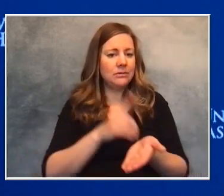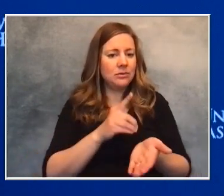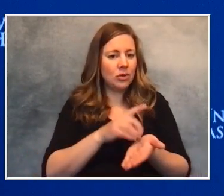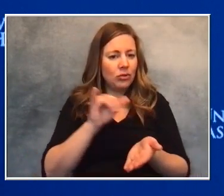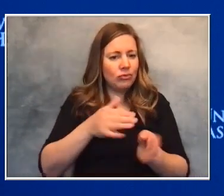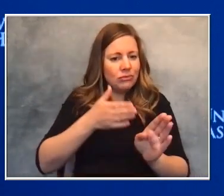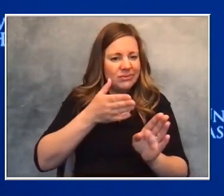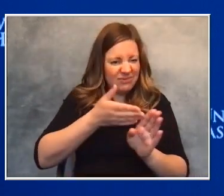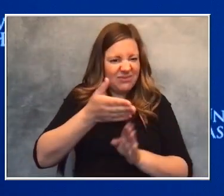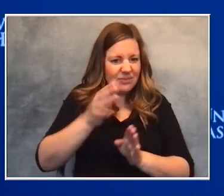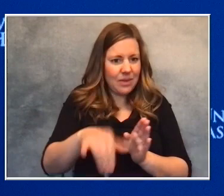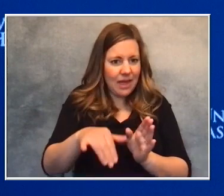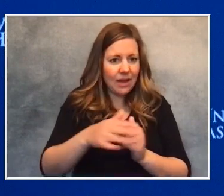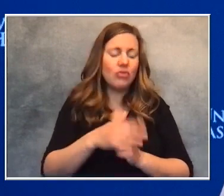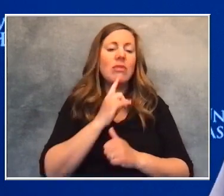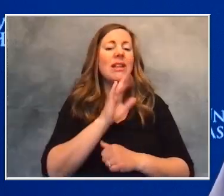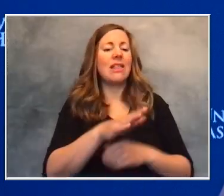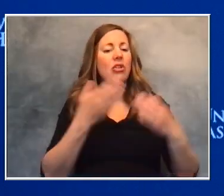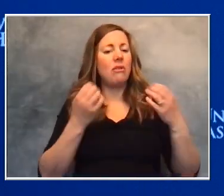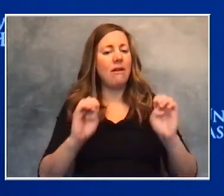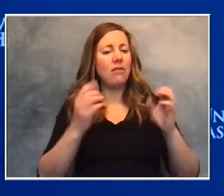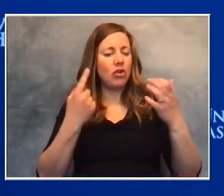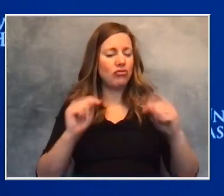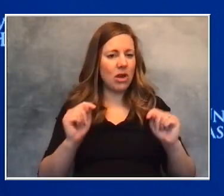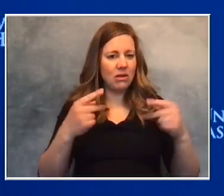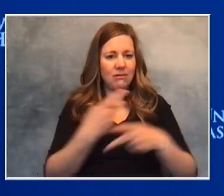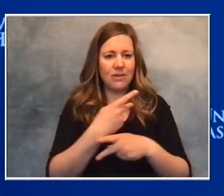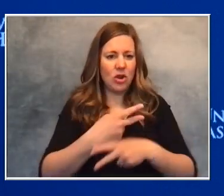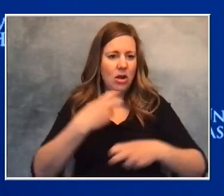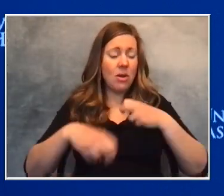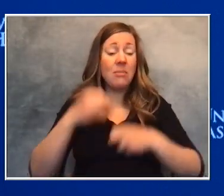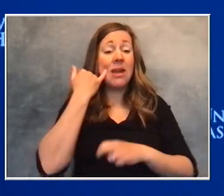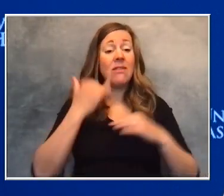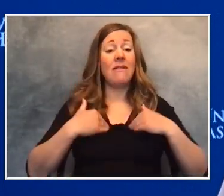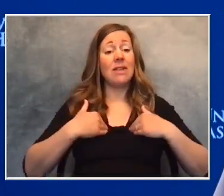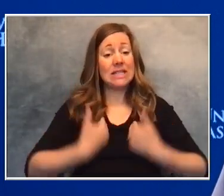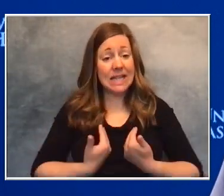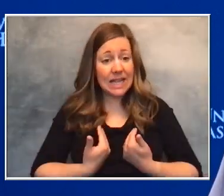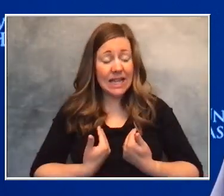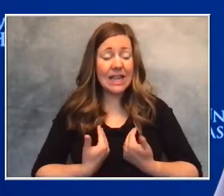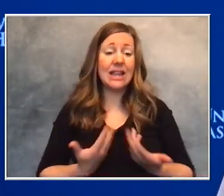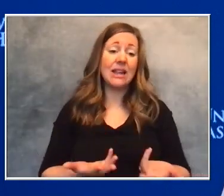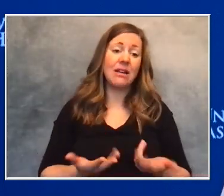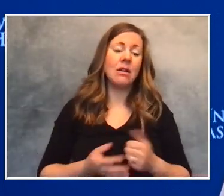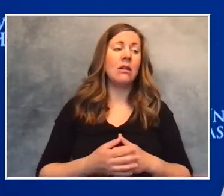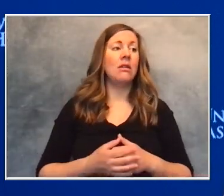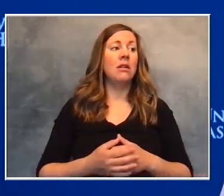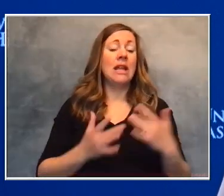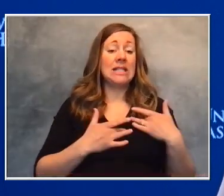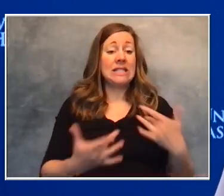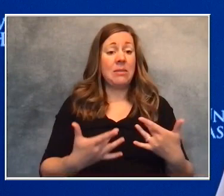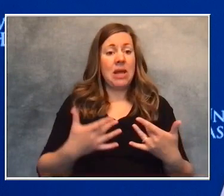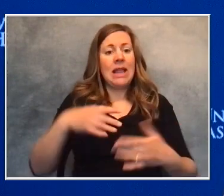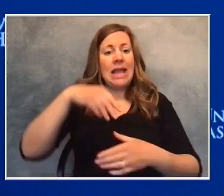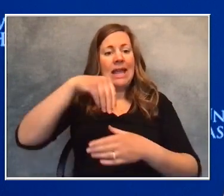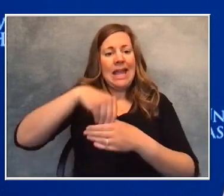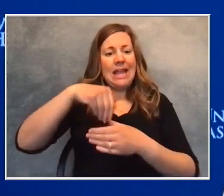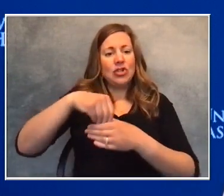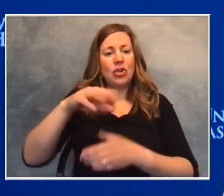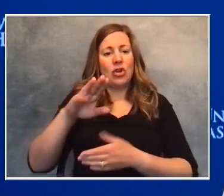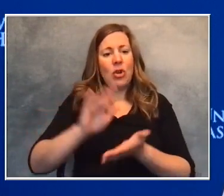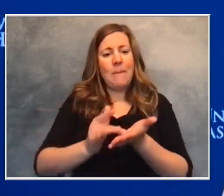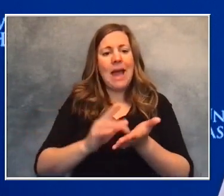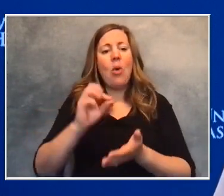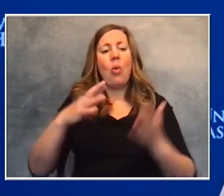to tackle this problem. If it's just fatigue, it's typically internal medicine or physical medicine